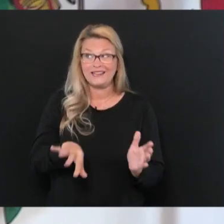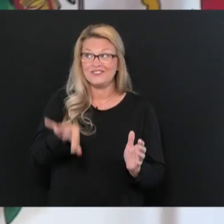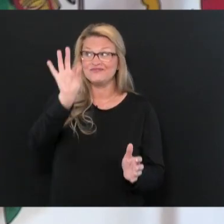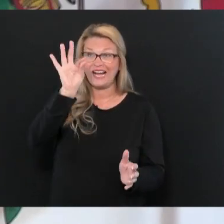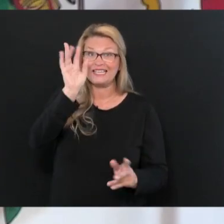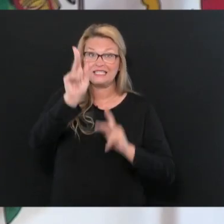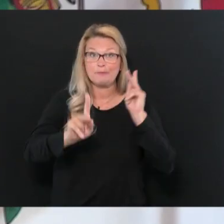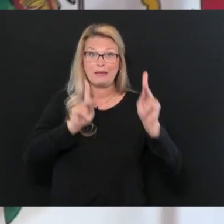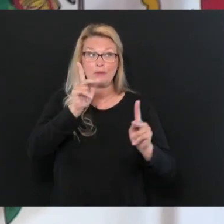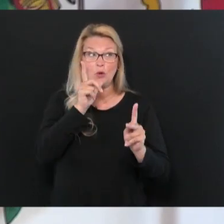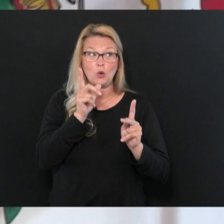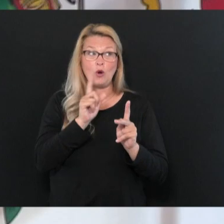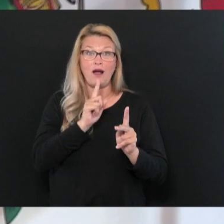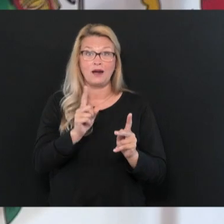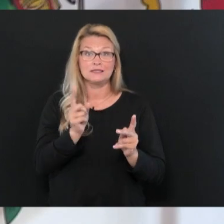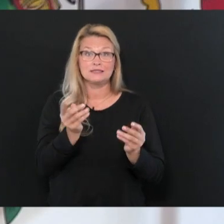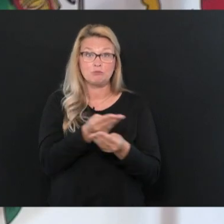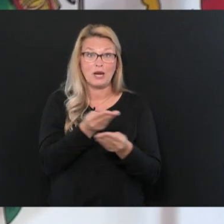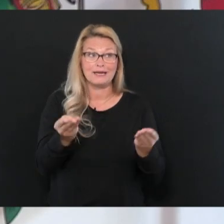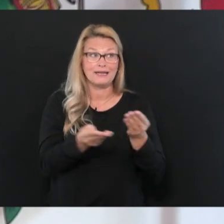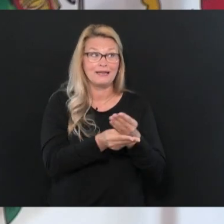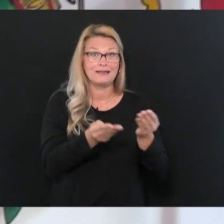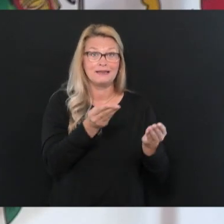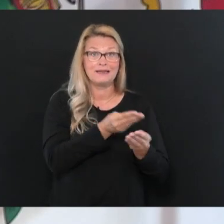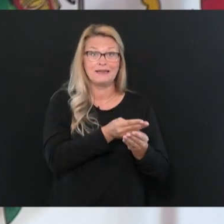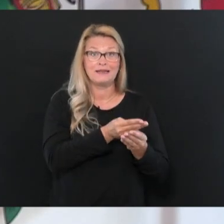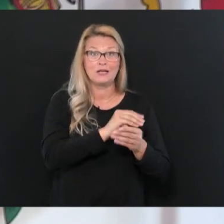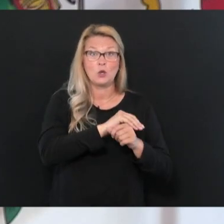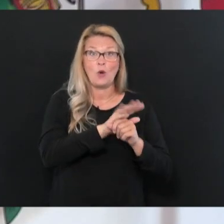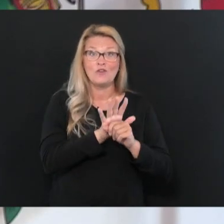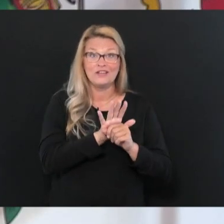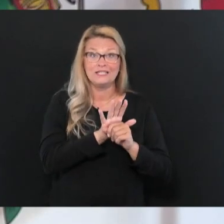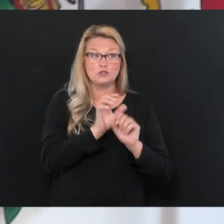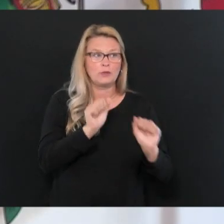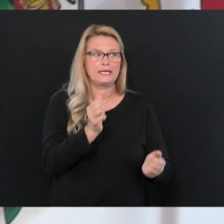are the spreaders so we can stop people from dying.